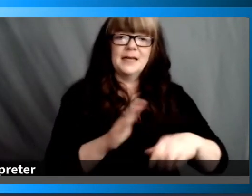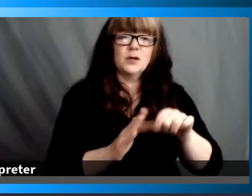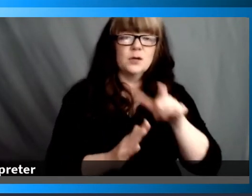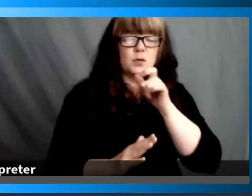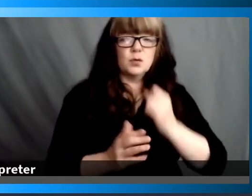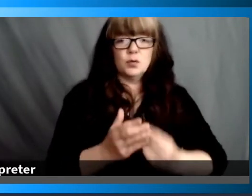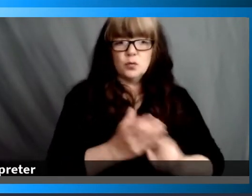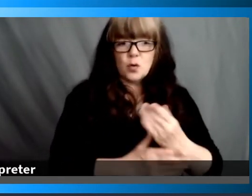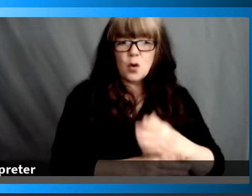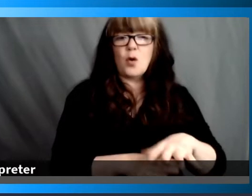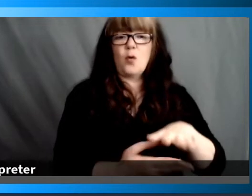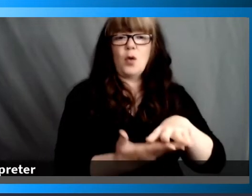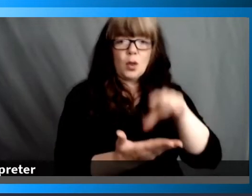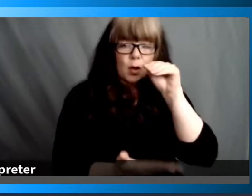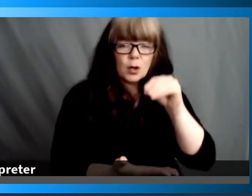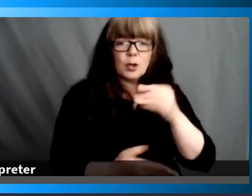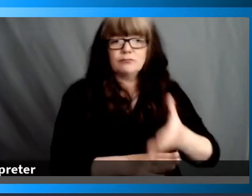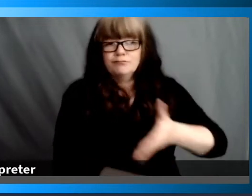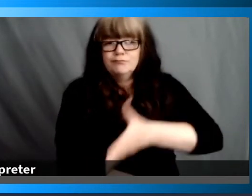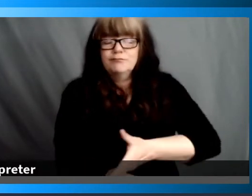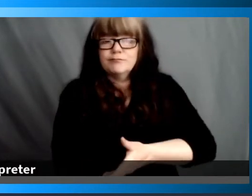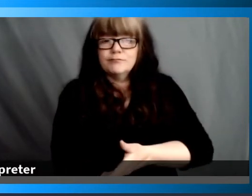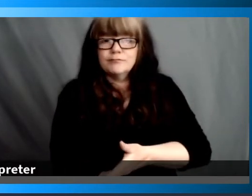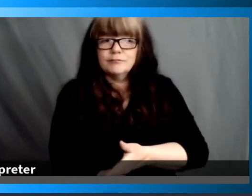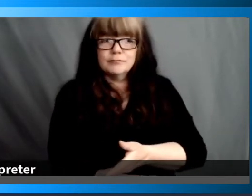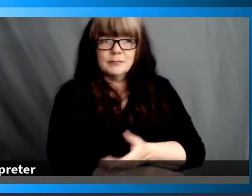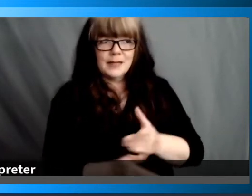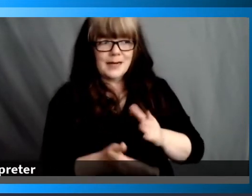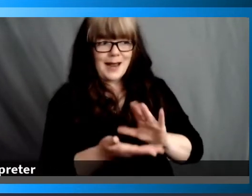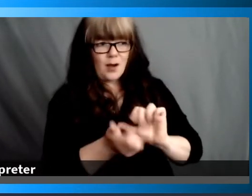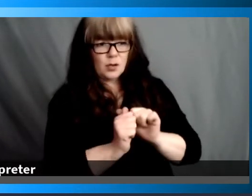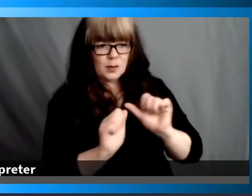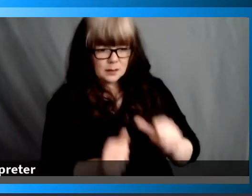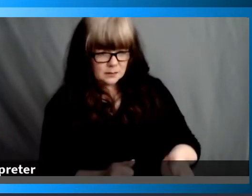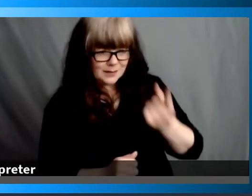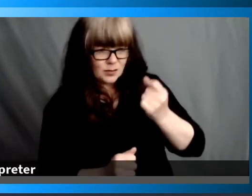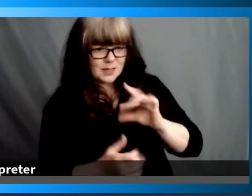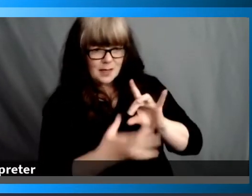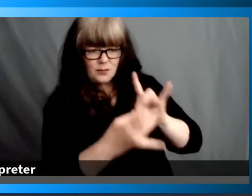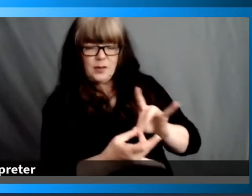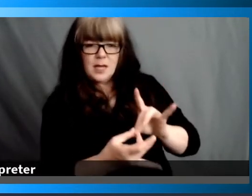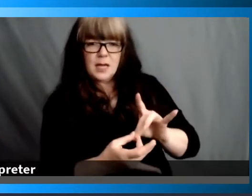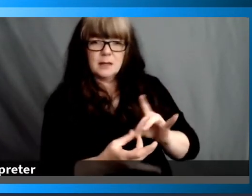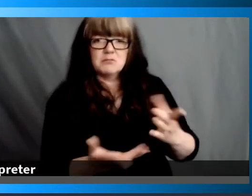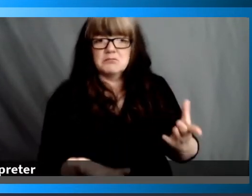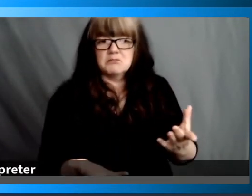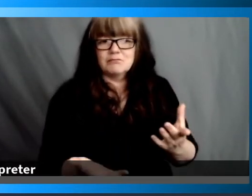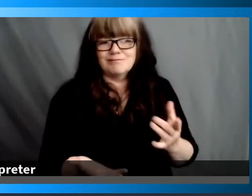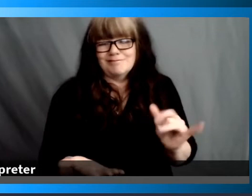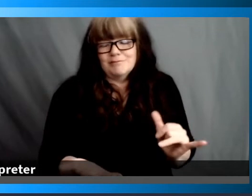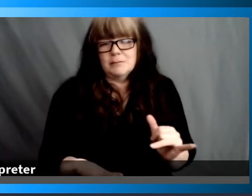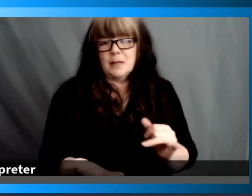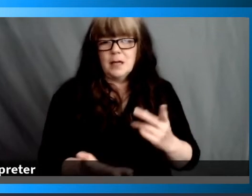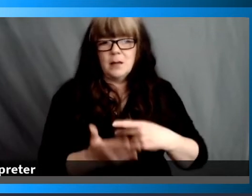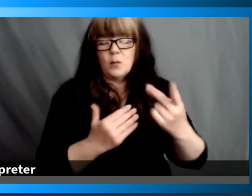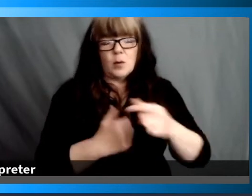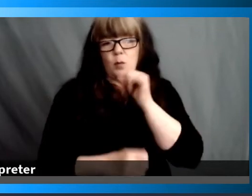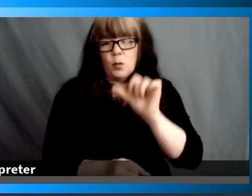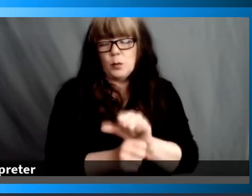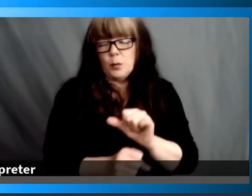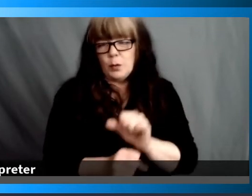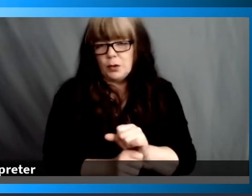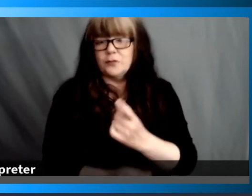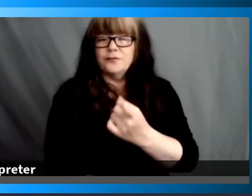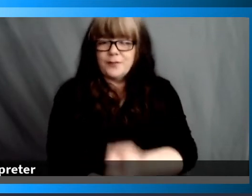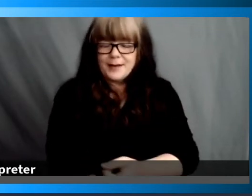learn and ways that are understandable and relatable, the show wouldn't work. So you're absolutely right.